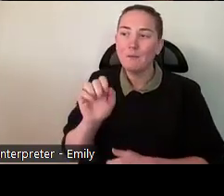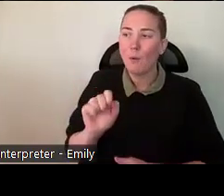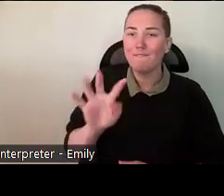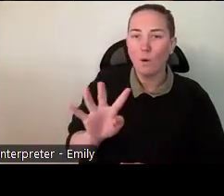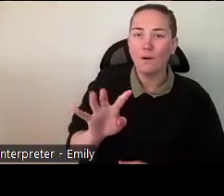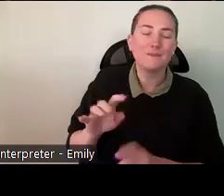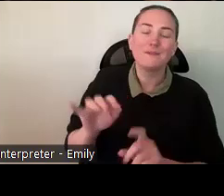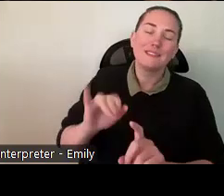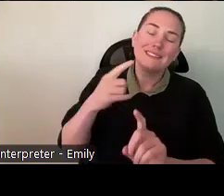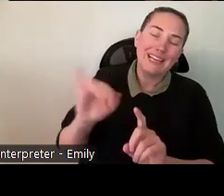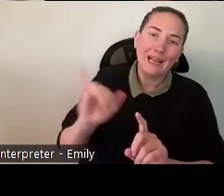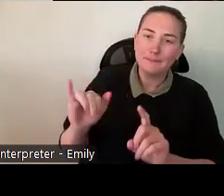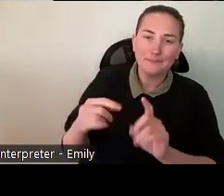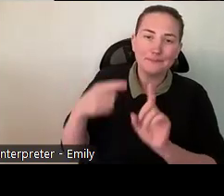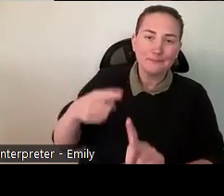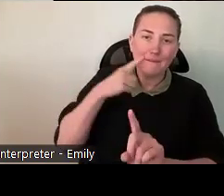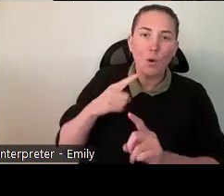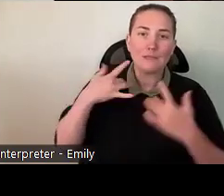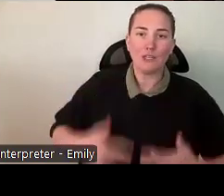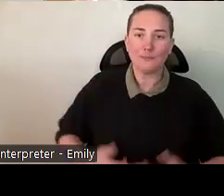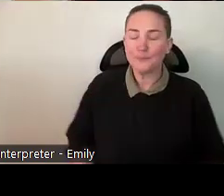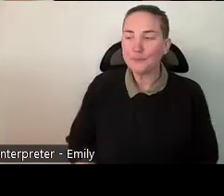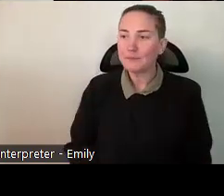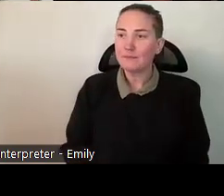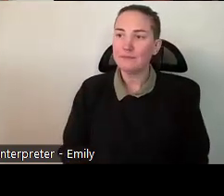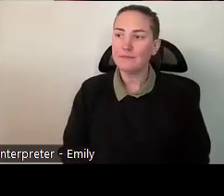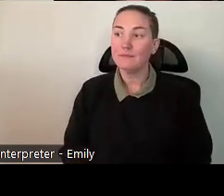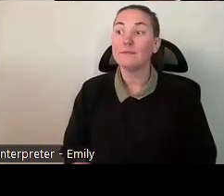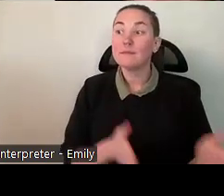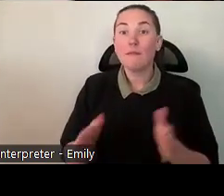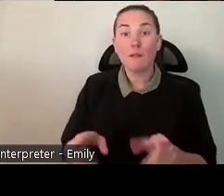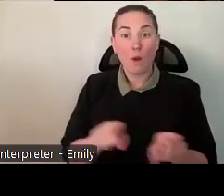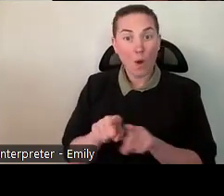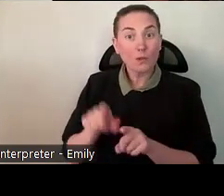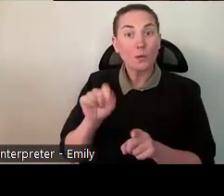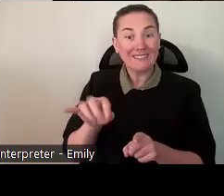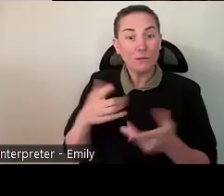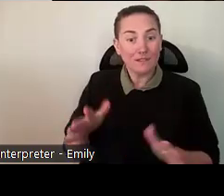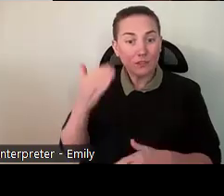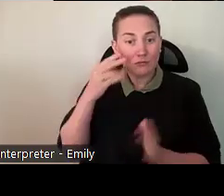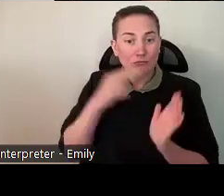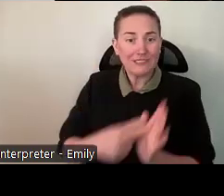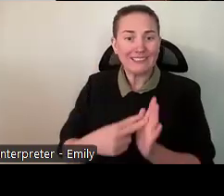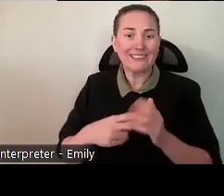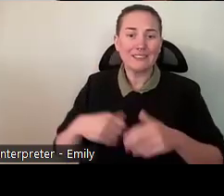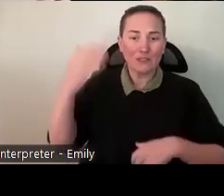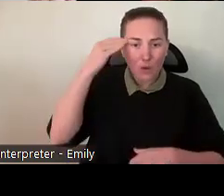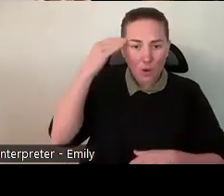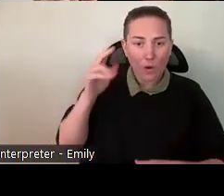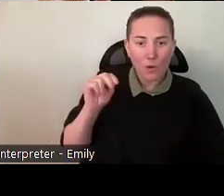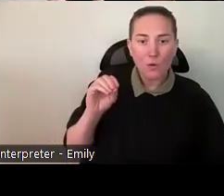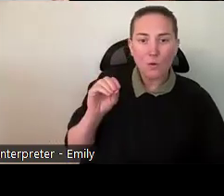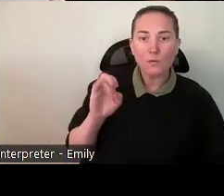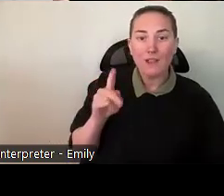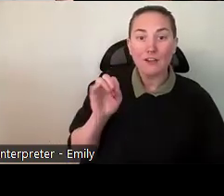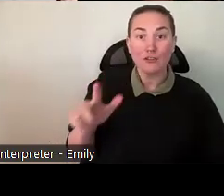depression. And importantly, if you've kept up with nosological debates in the literature,